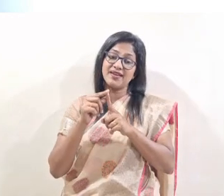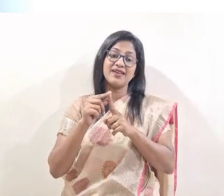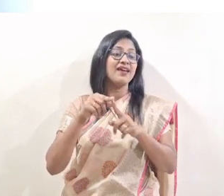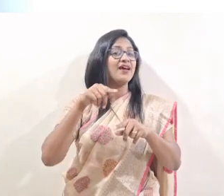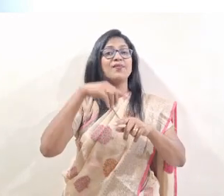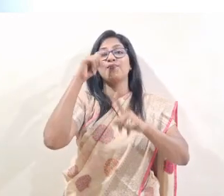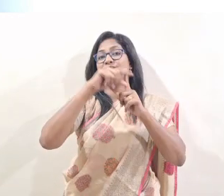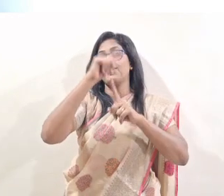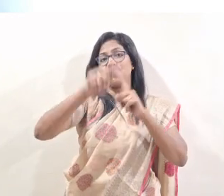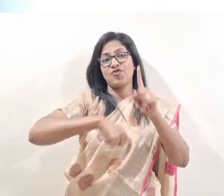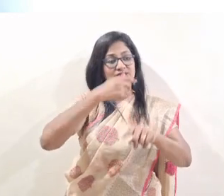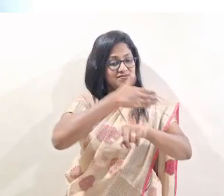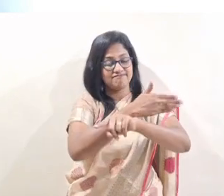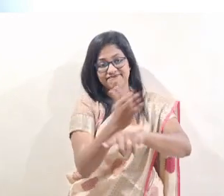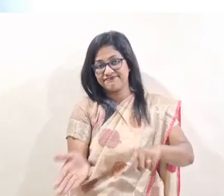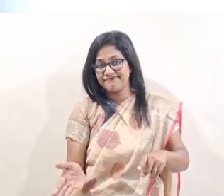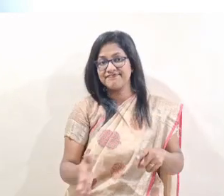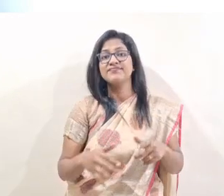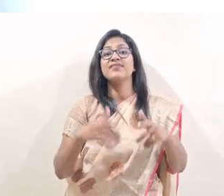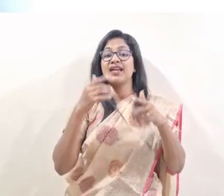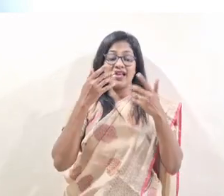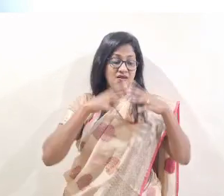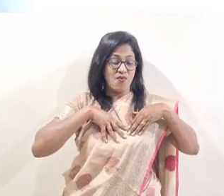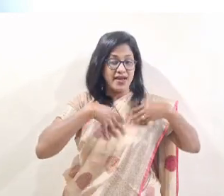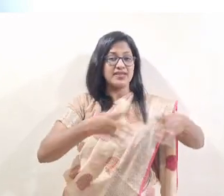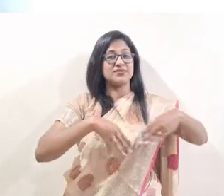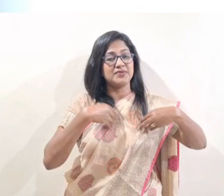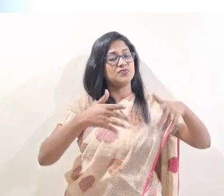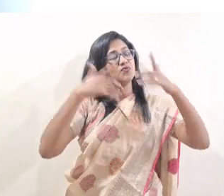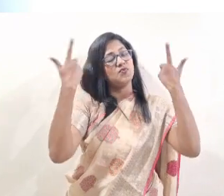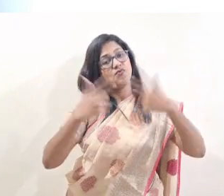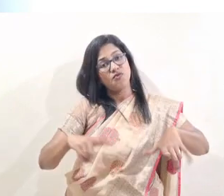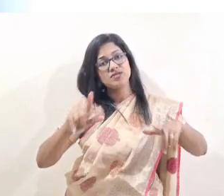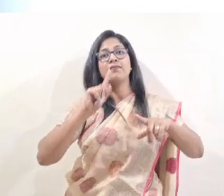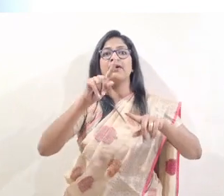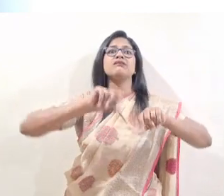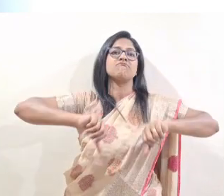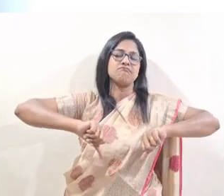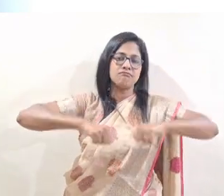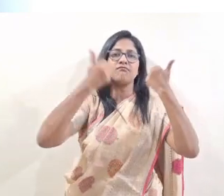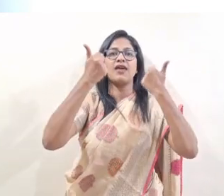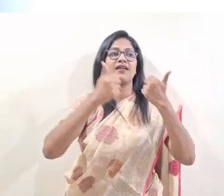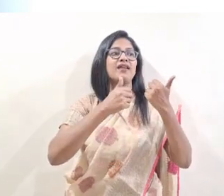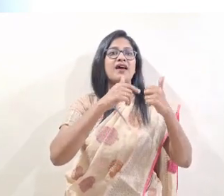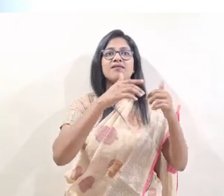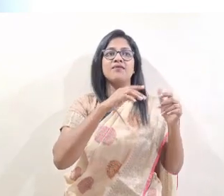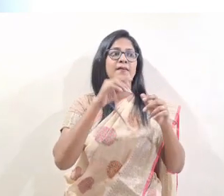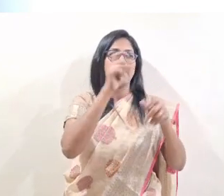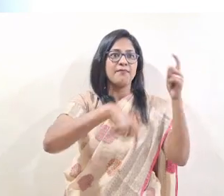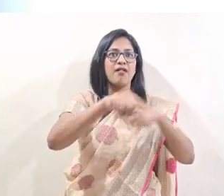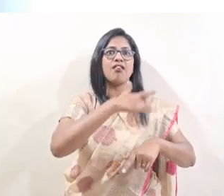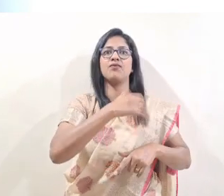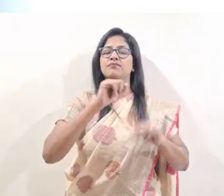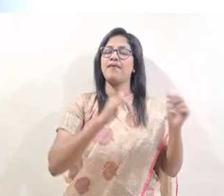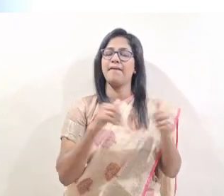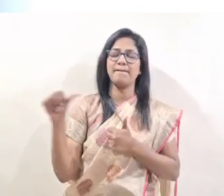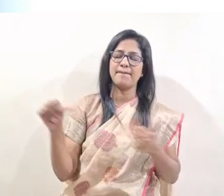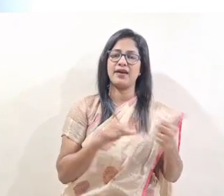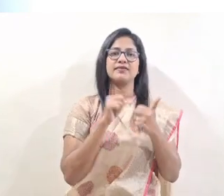delayed project, huge amount of the losses we were incurring, but still we could do it and bring back the confidence in the people.